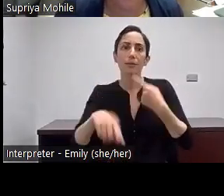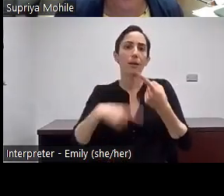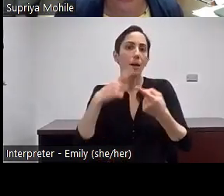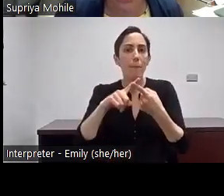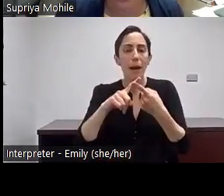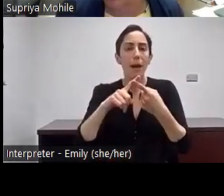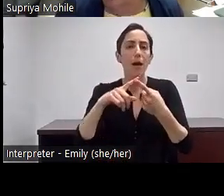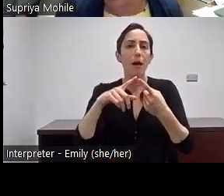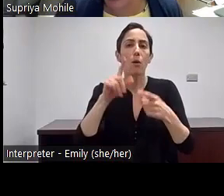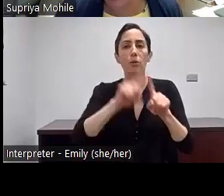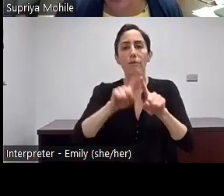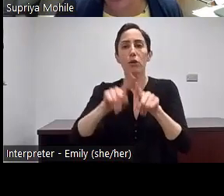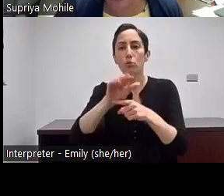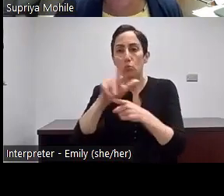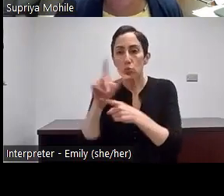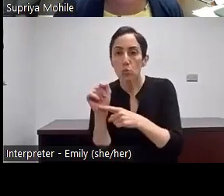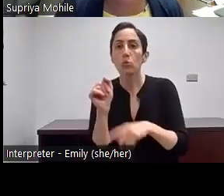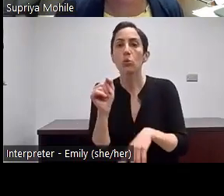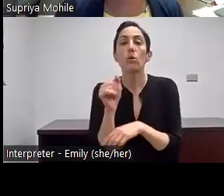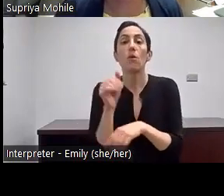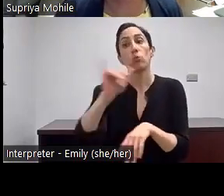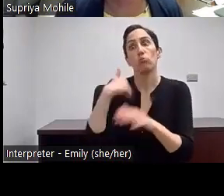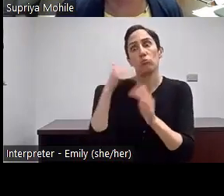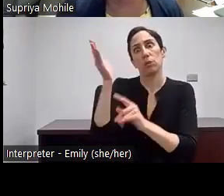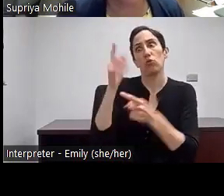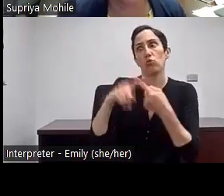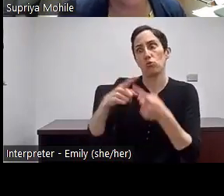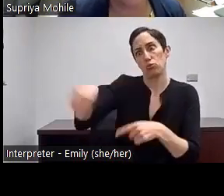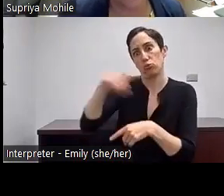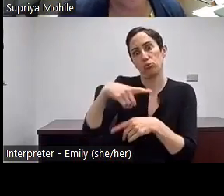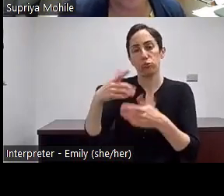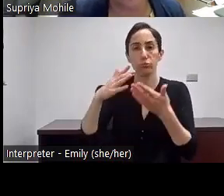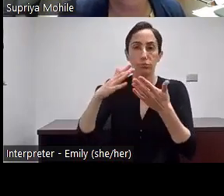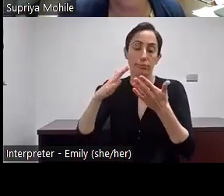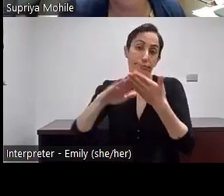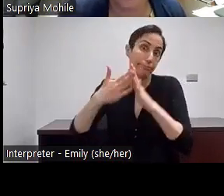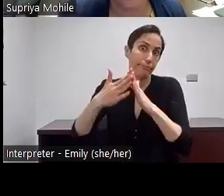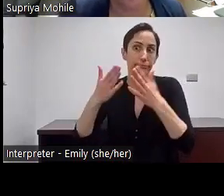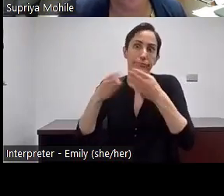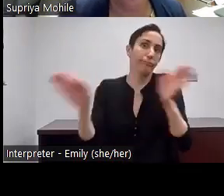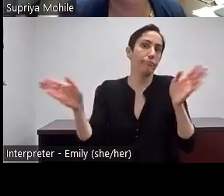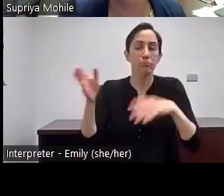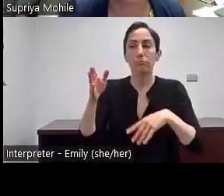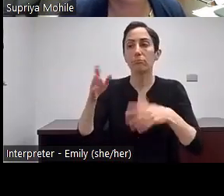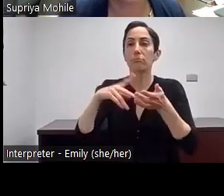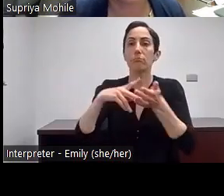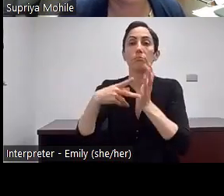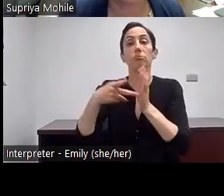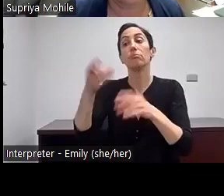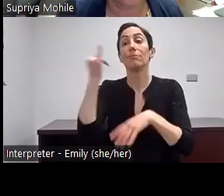oncologists and clinicians and primary care doctors, and that these would be more widely available if they're asked for.